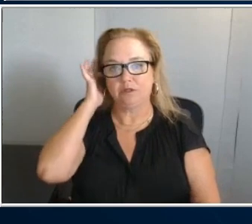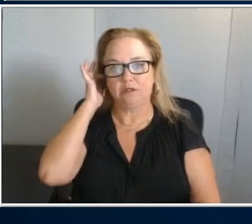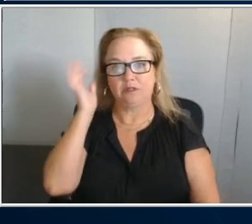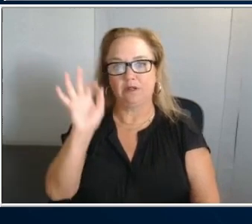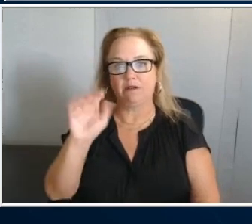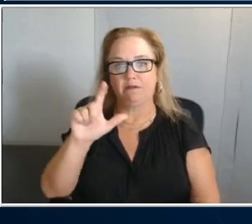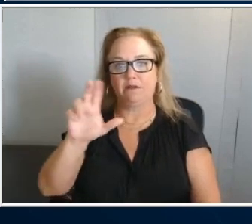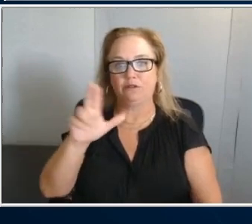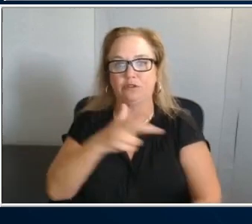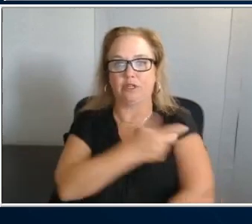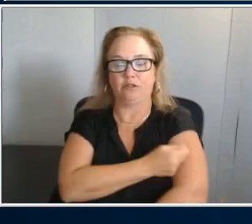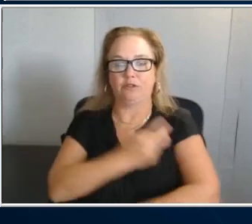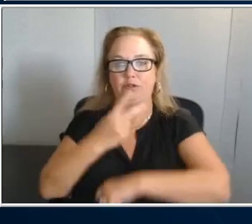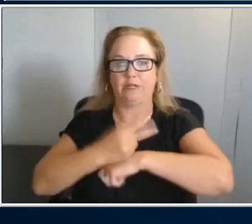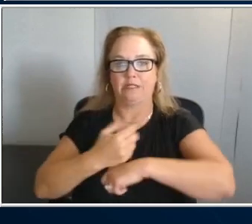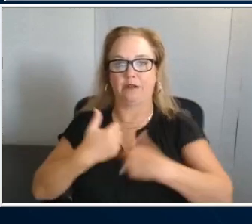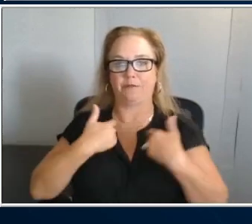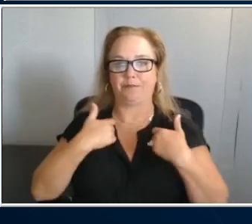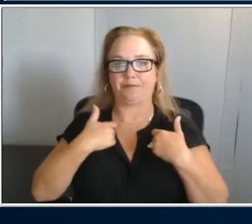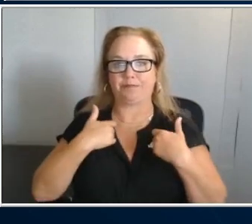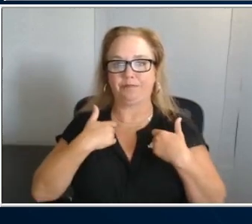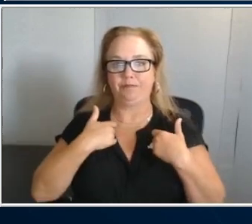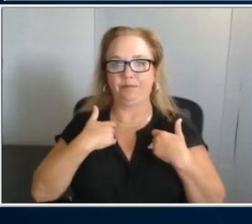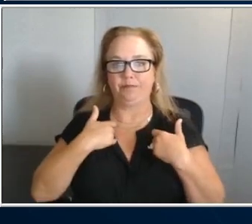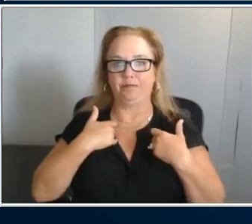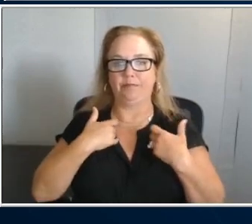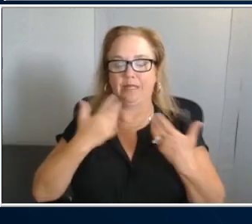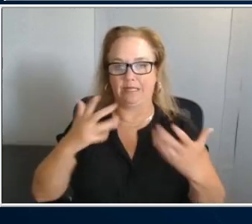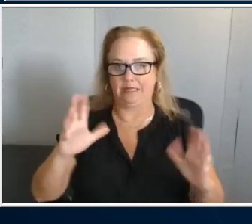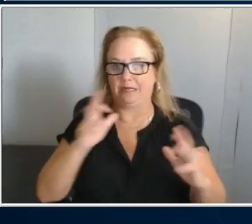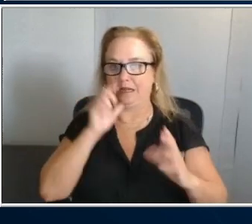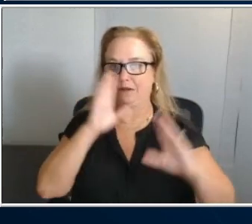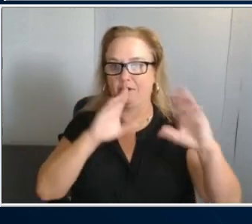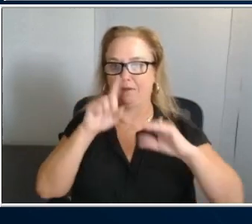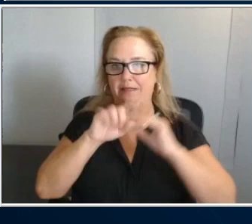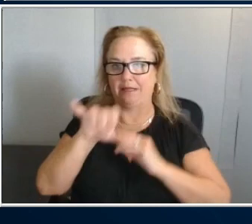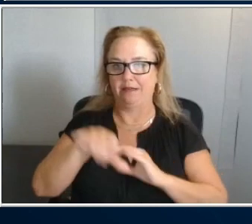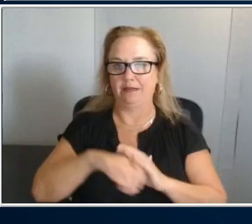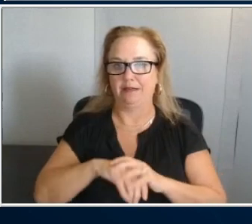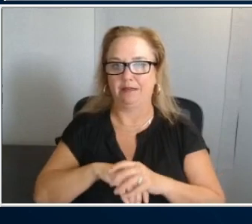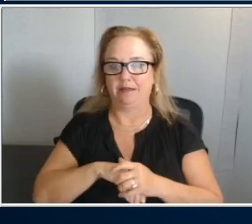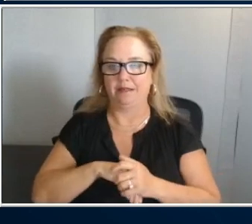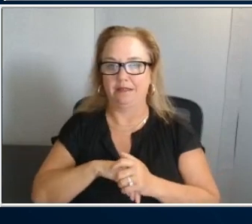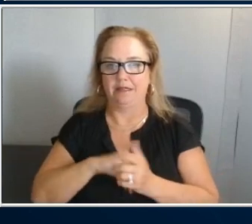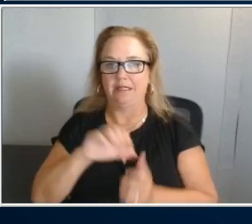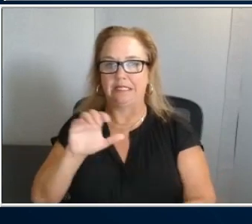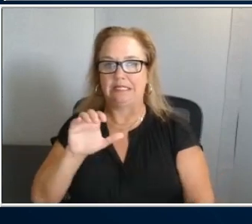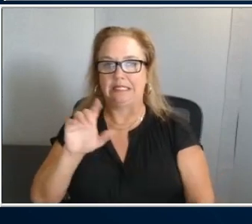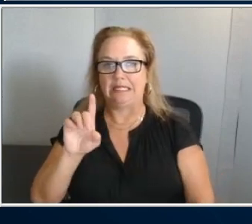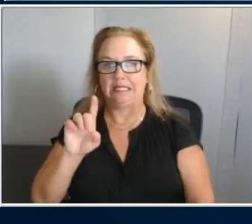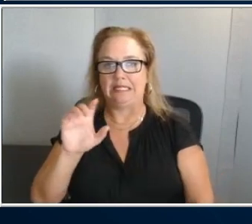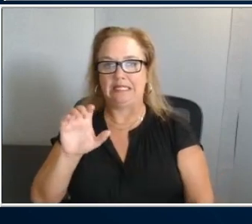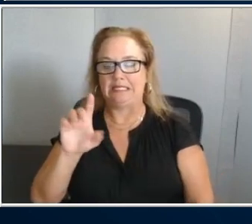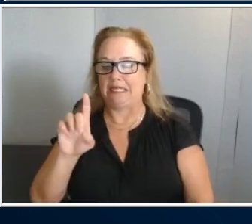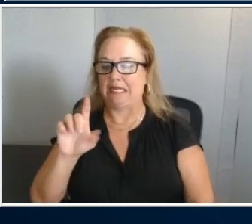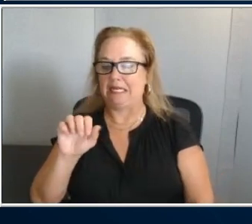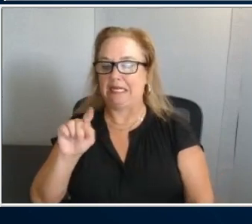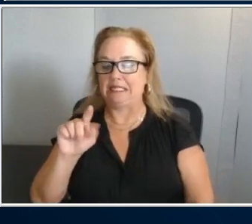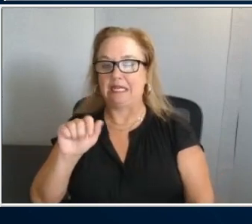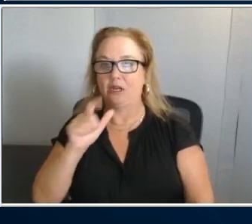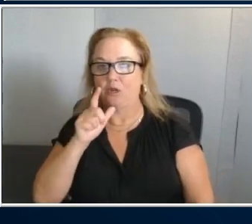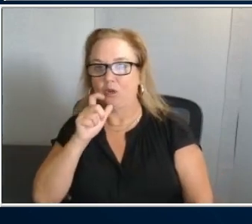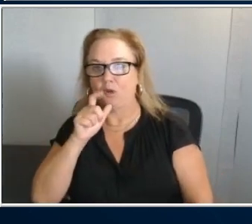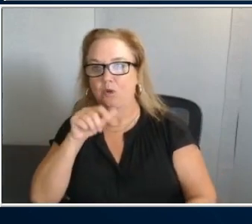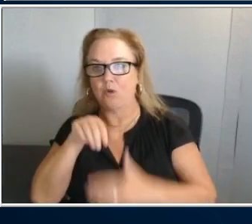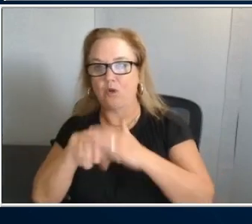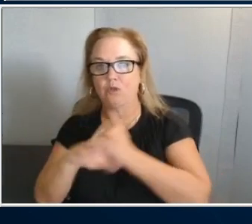days ago. Yeah. Feeling great. So Yeah. glad to get that one out of the way, not worry about that. There is some new CDC data, though, that's looking at who winds up in the hospital